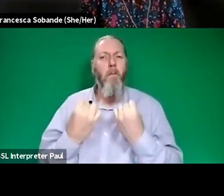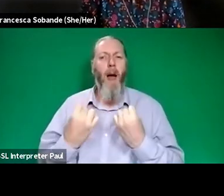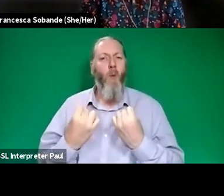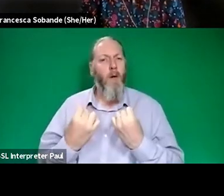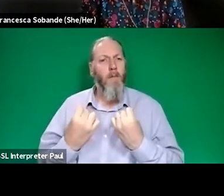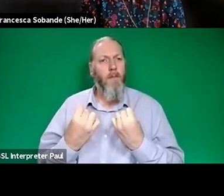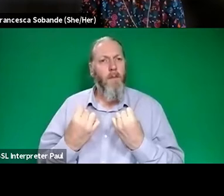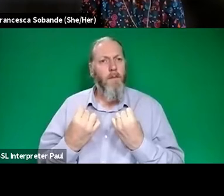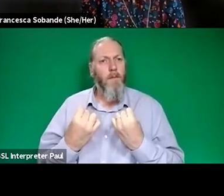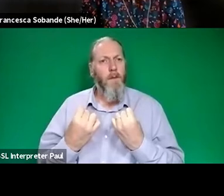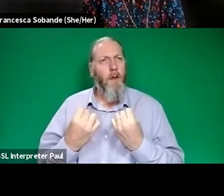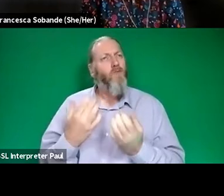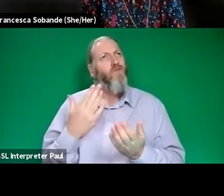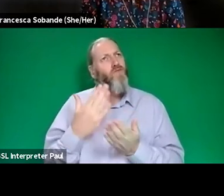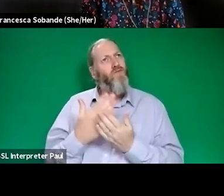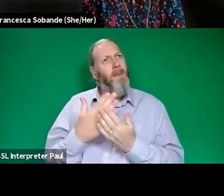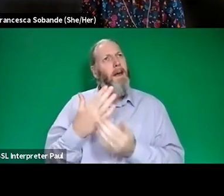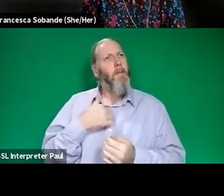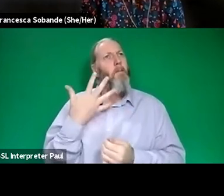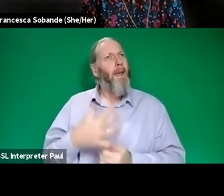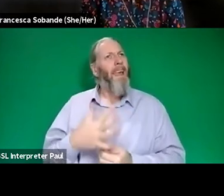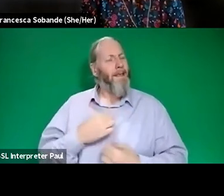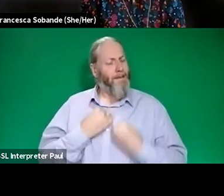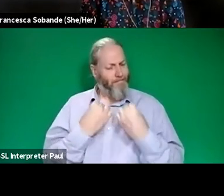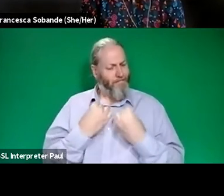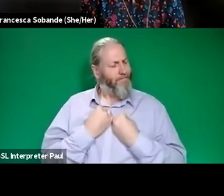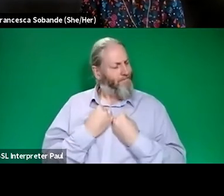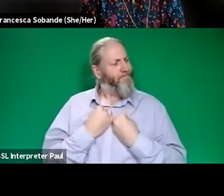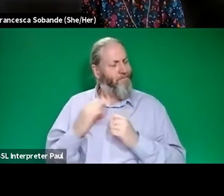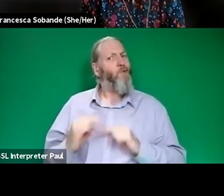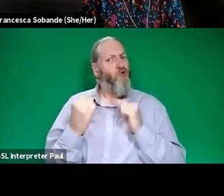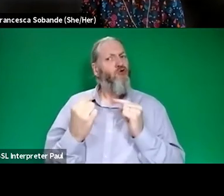it's been quite challenging, because I think there are particular discourses of power